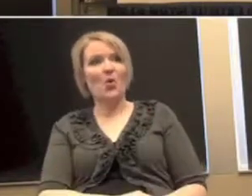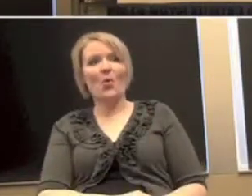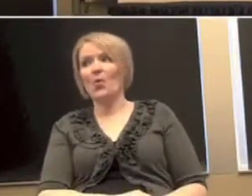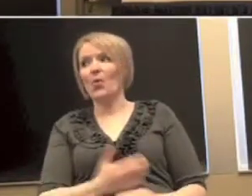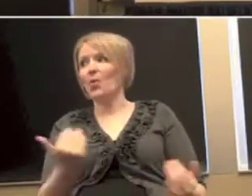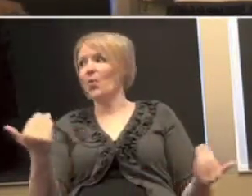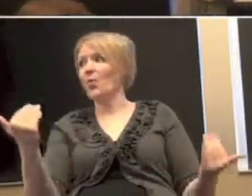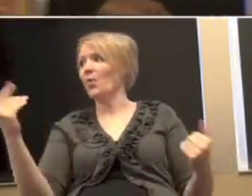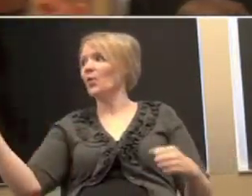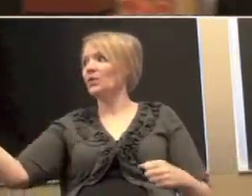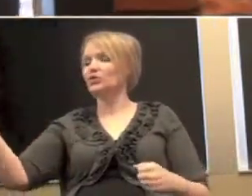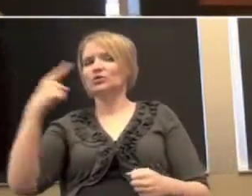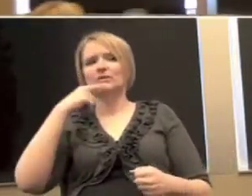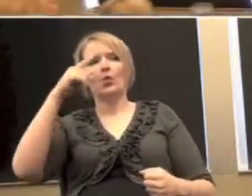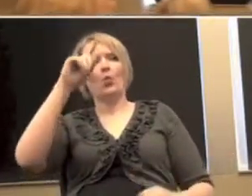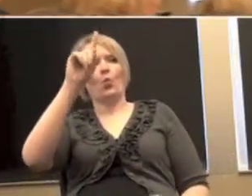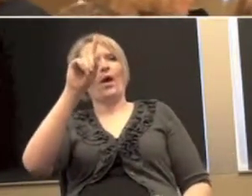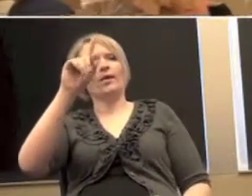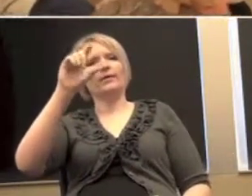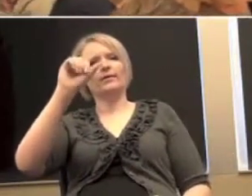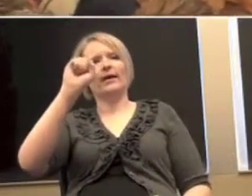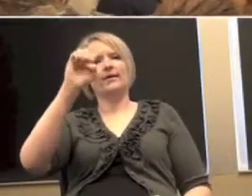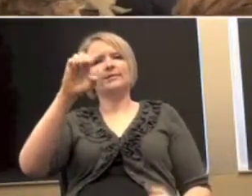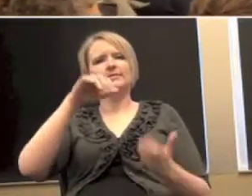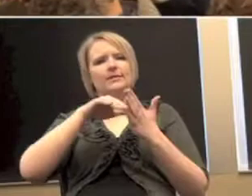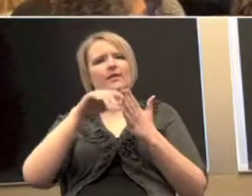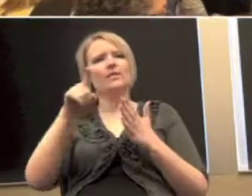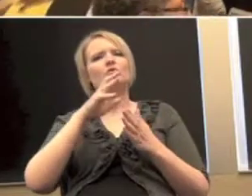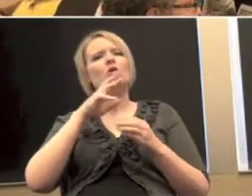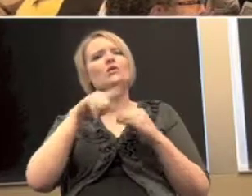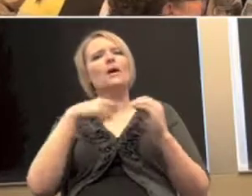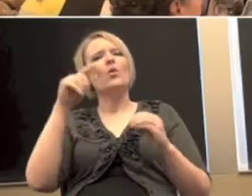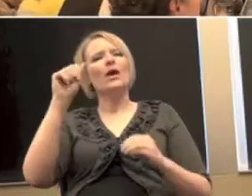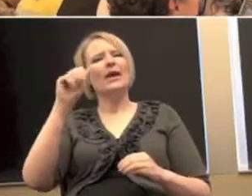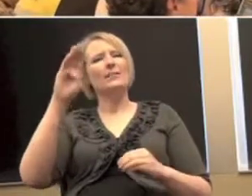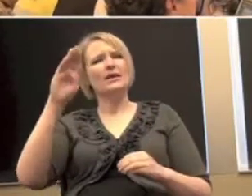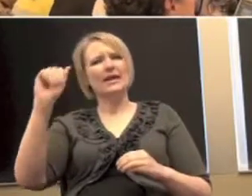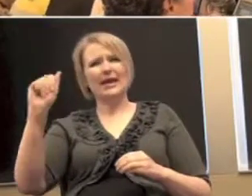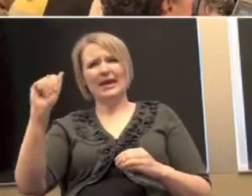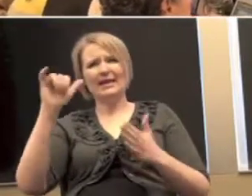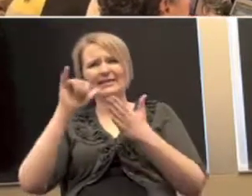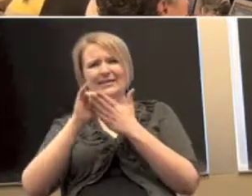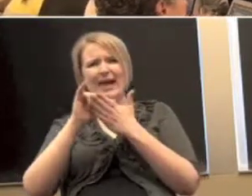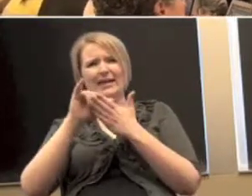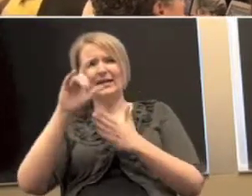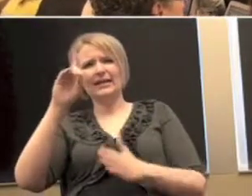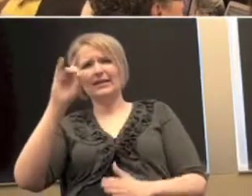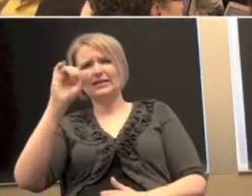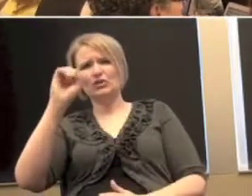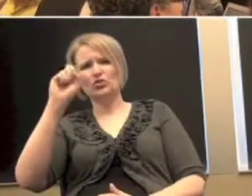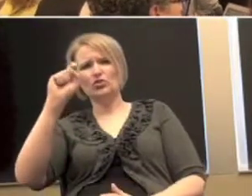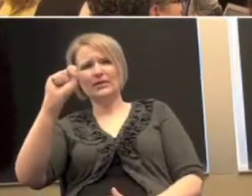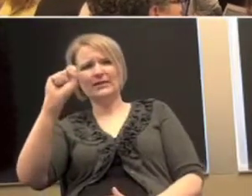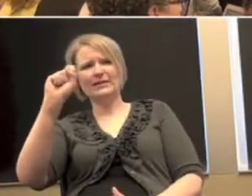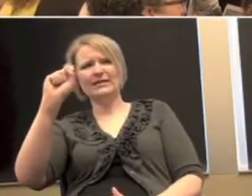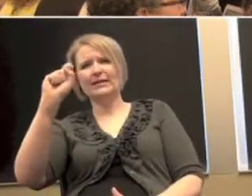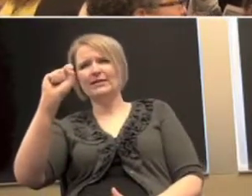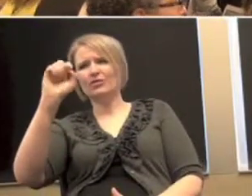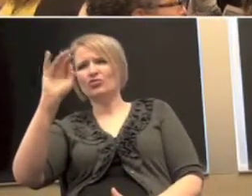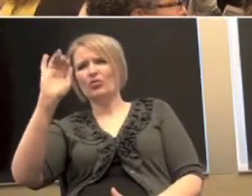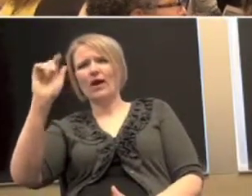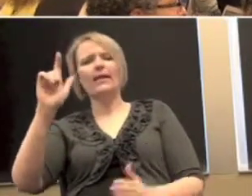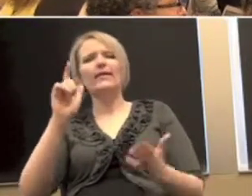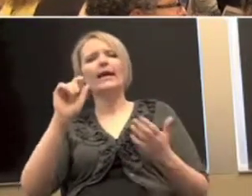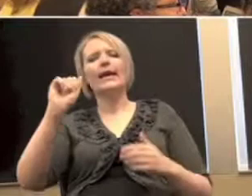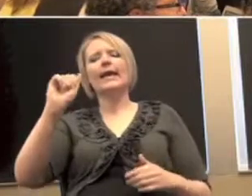study? One of the case studies, they talk about ABA. Are they talking about discrete trial? They talk about ABA in general as